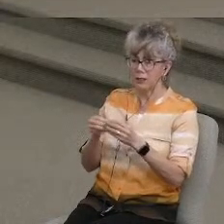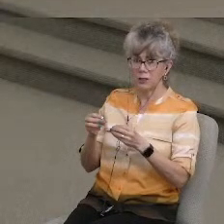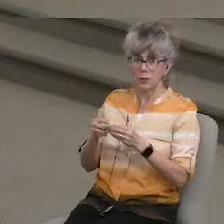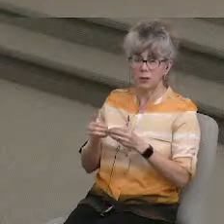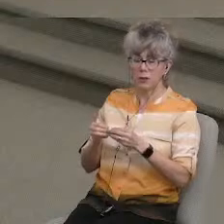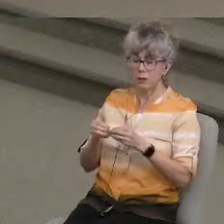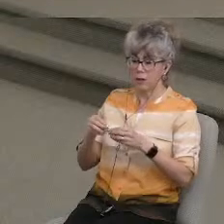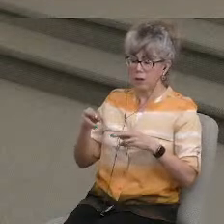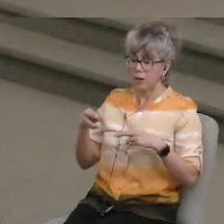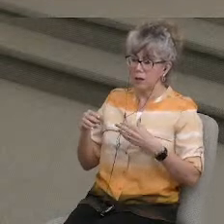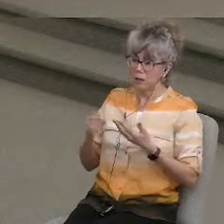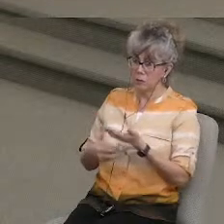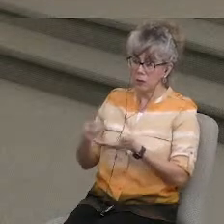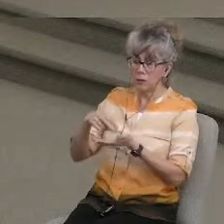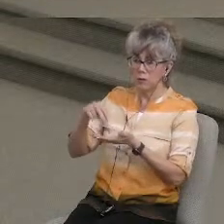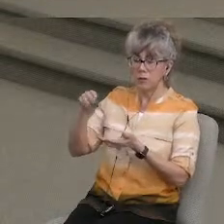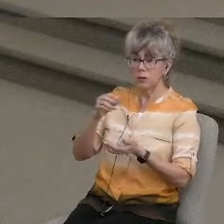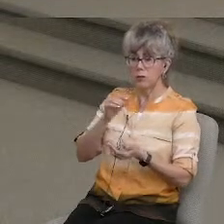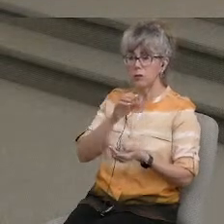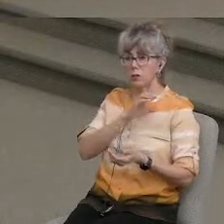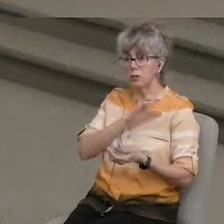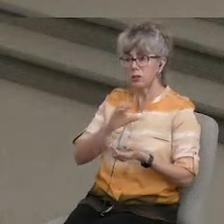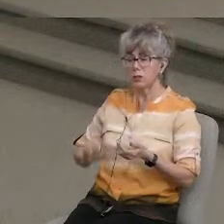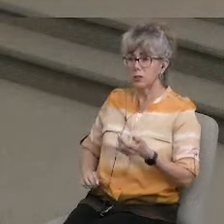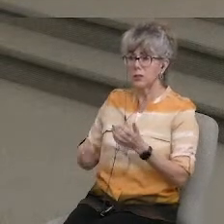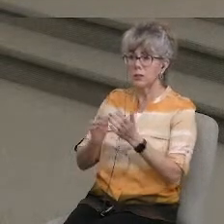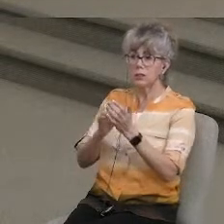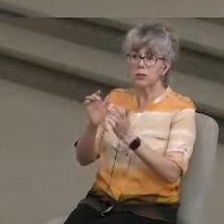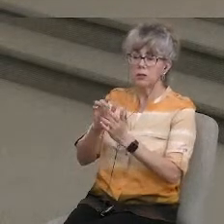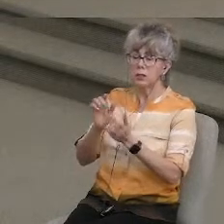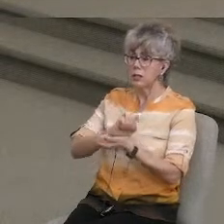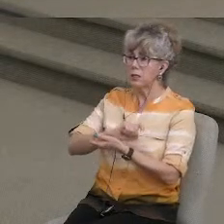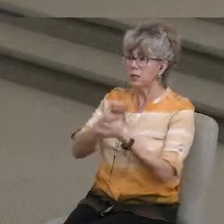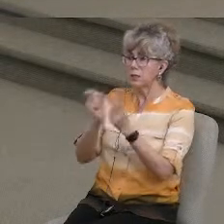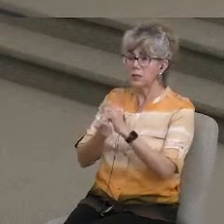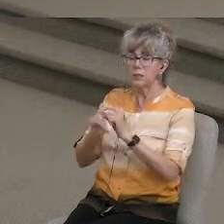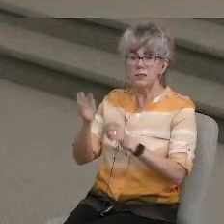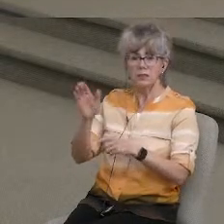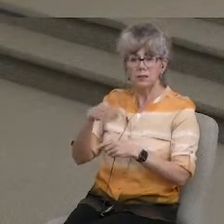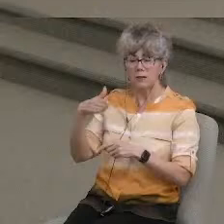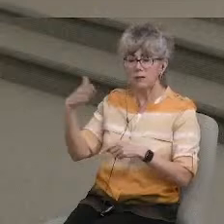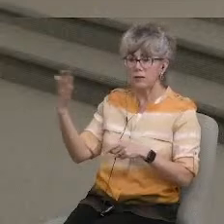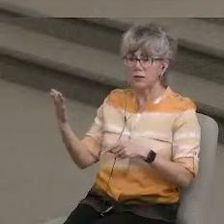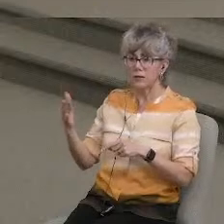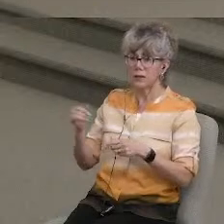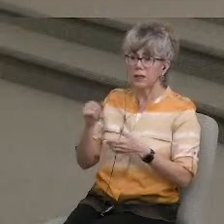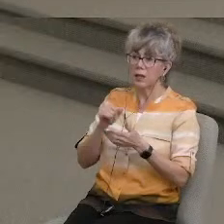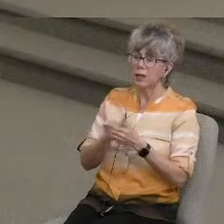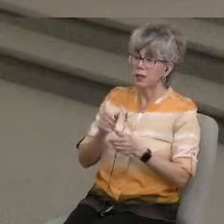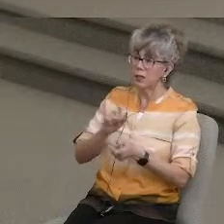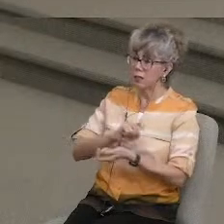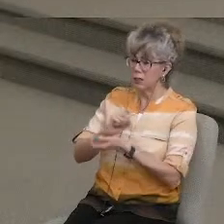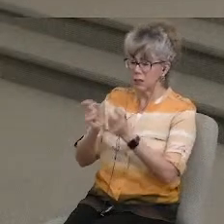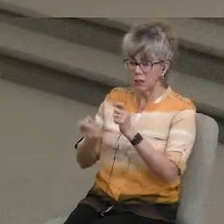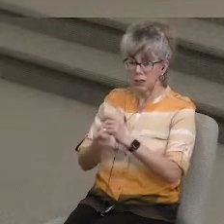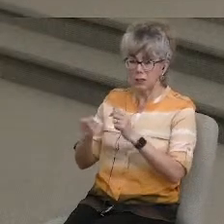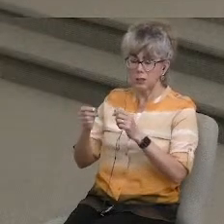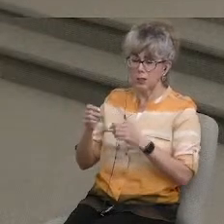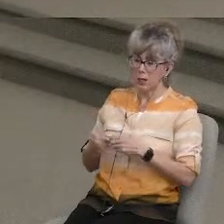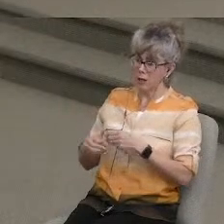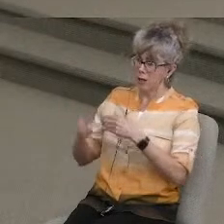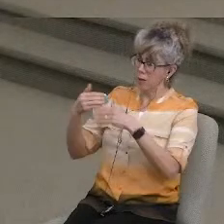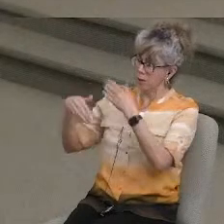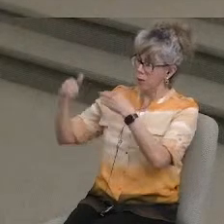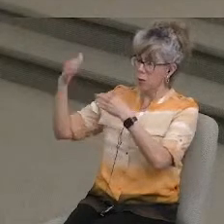The resurrection of Jesus Christ changes everything. It changes the past,